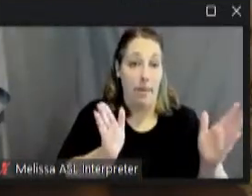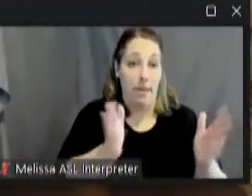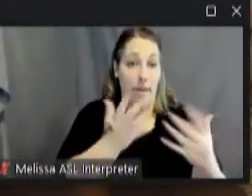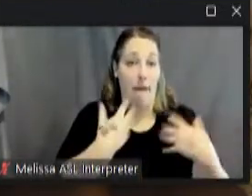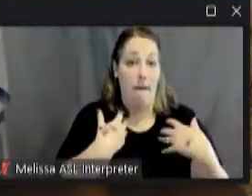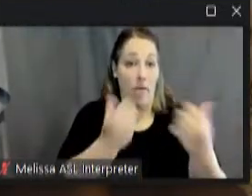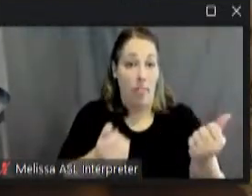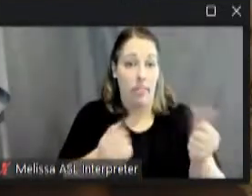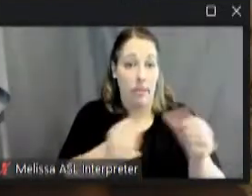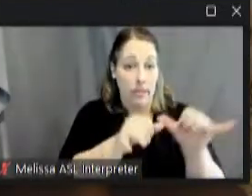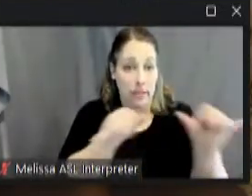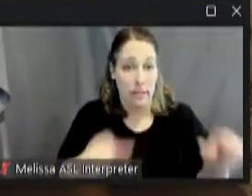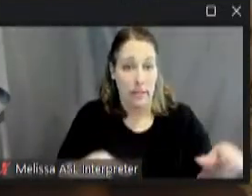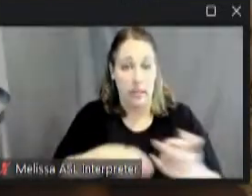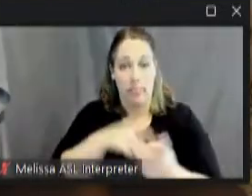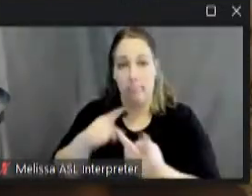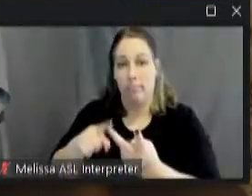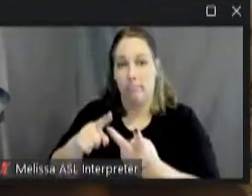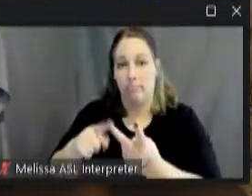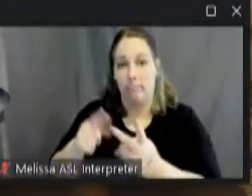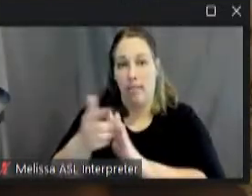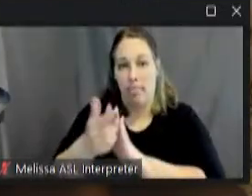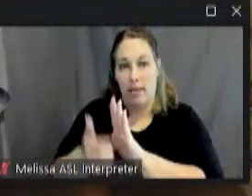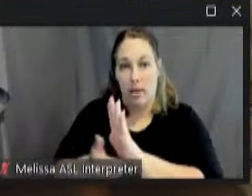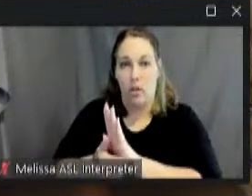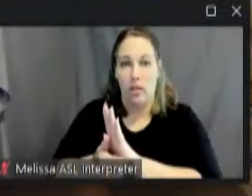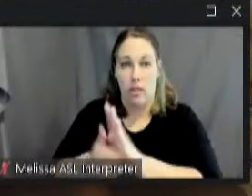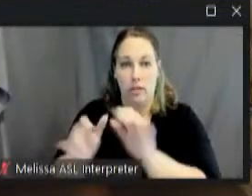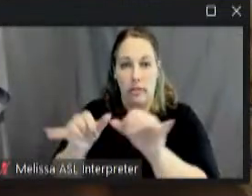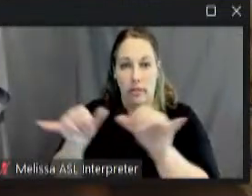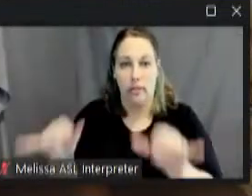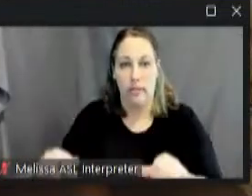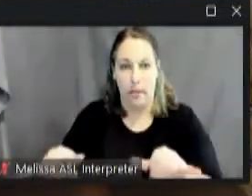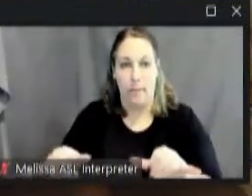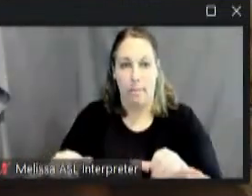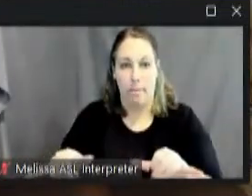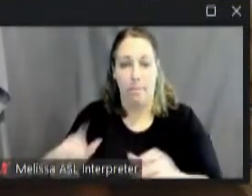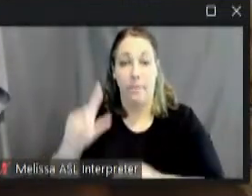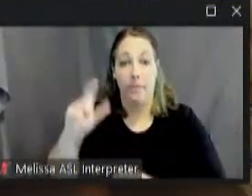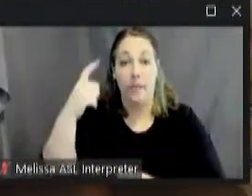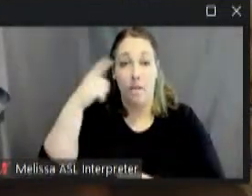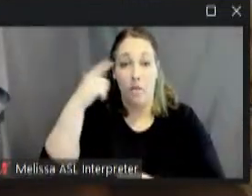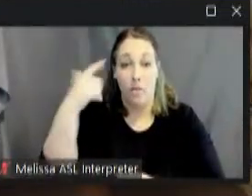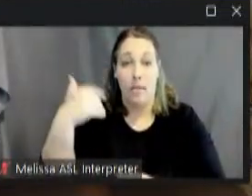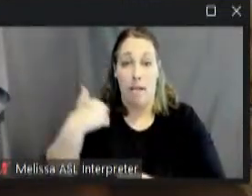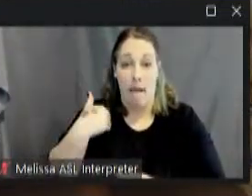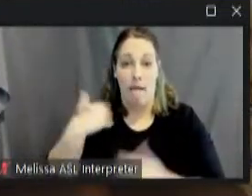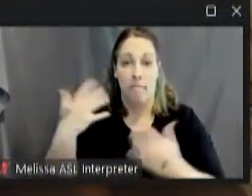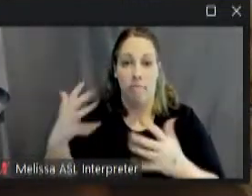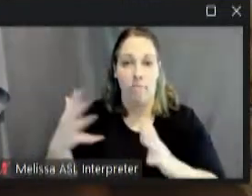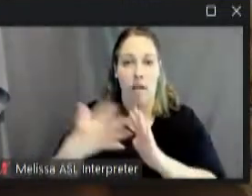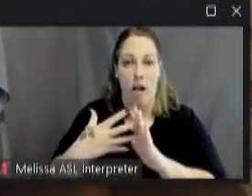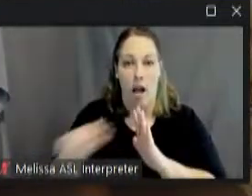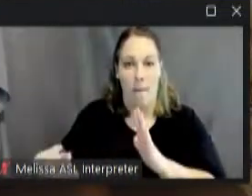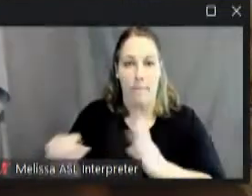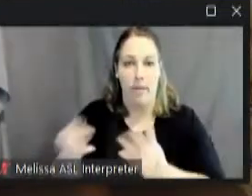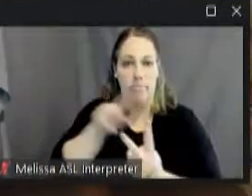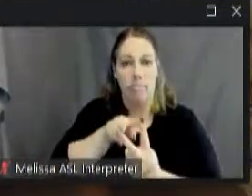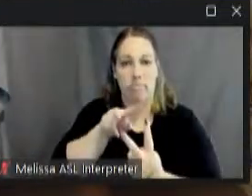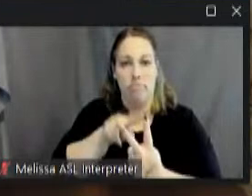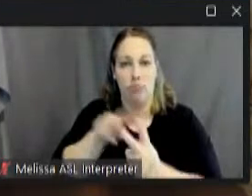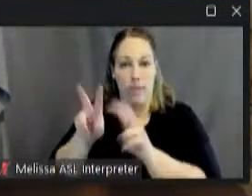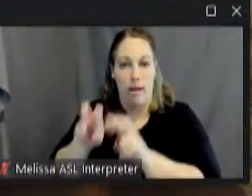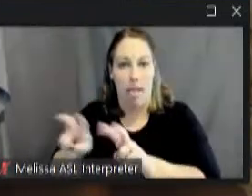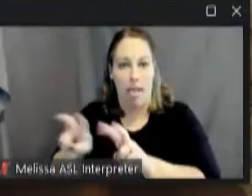the judicial system. The state has a copy of those analyses, and we